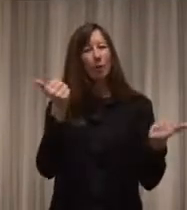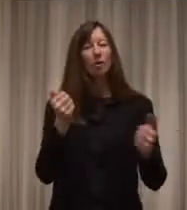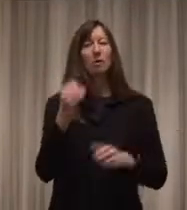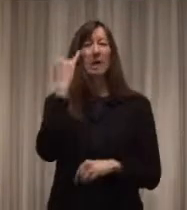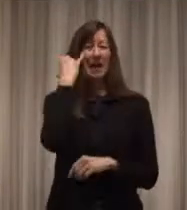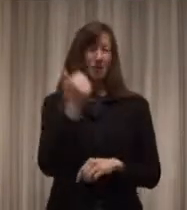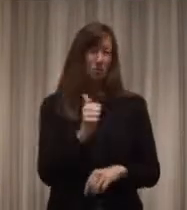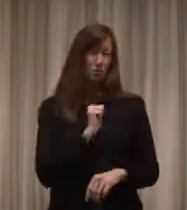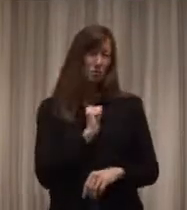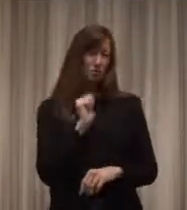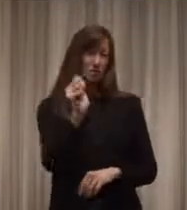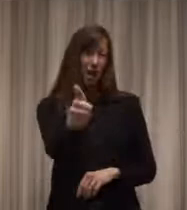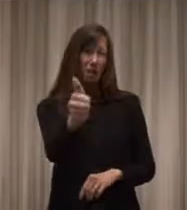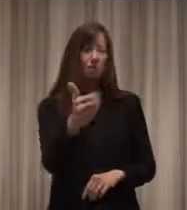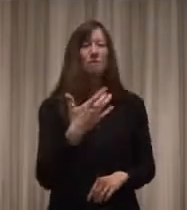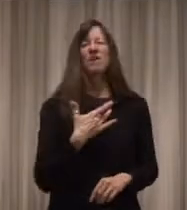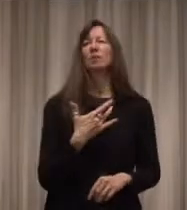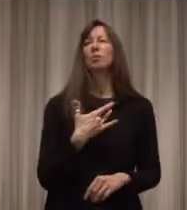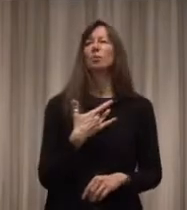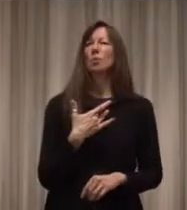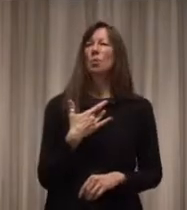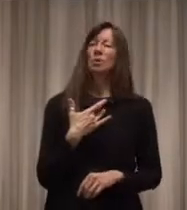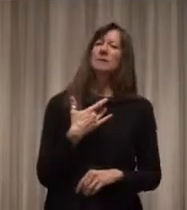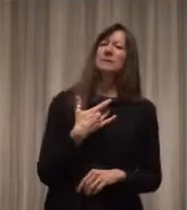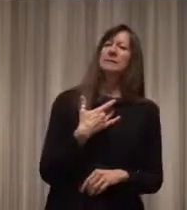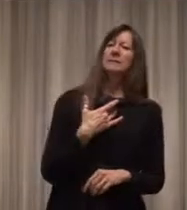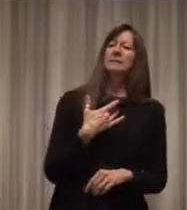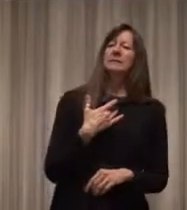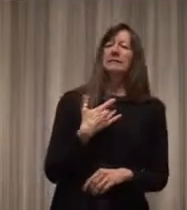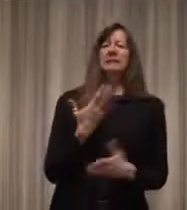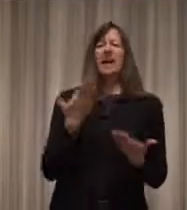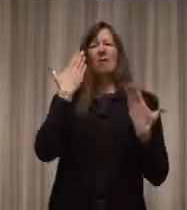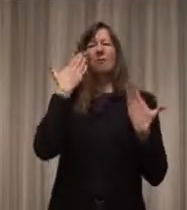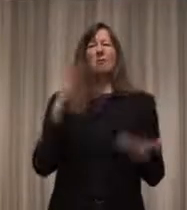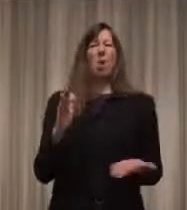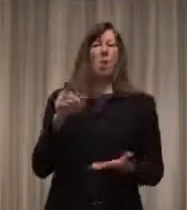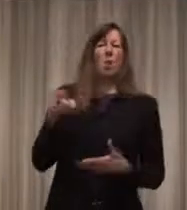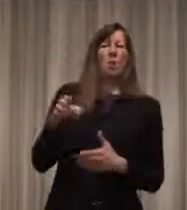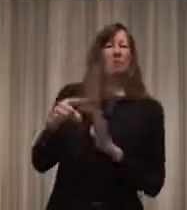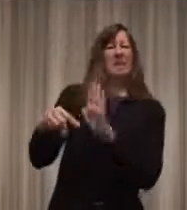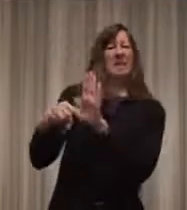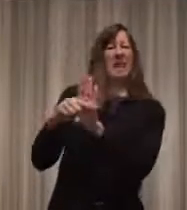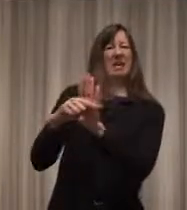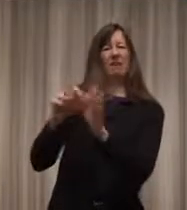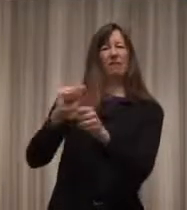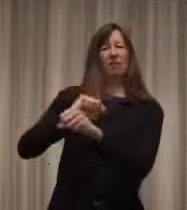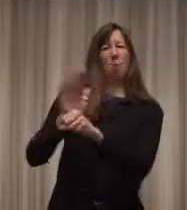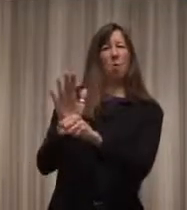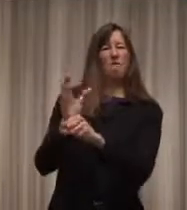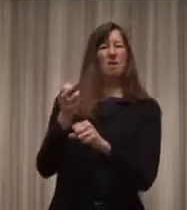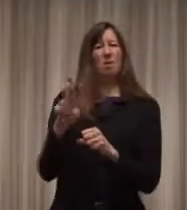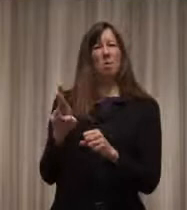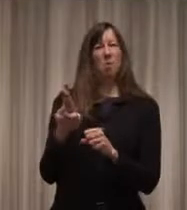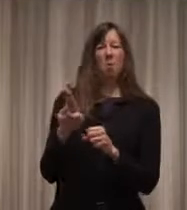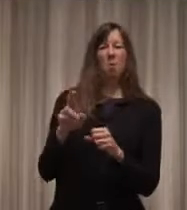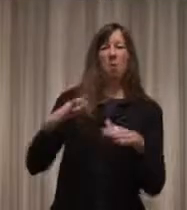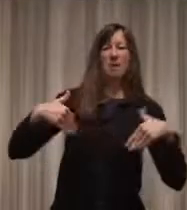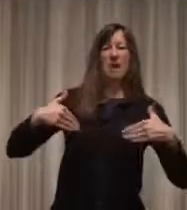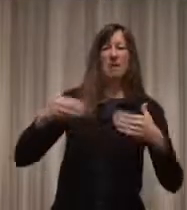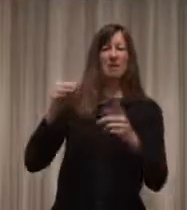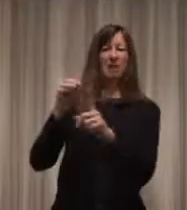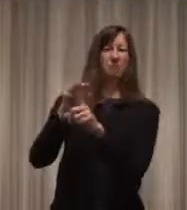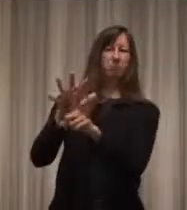that they're negative or that they haven't been exposed, then I know it might not be ideal, but even considering wearing a